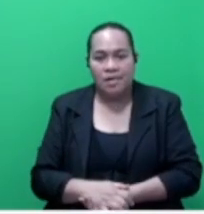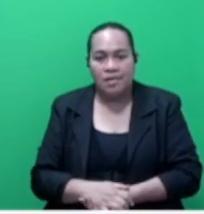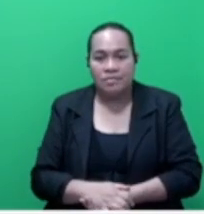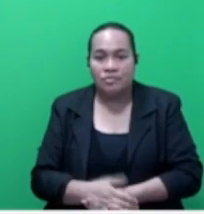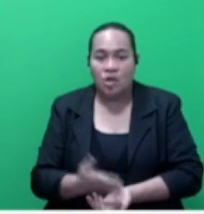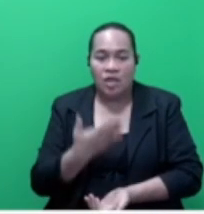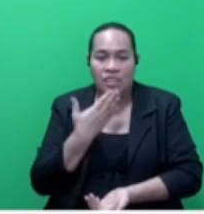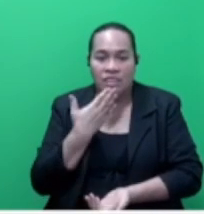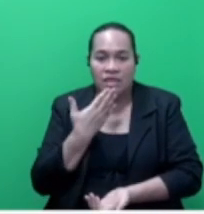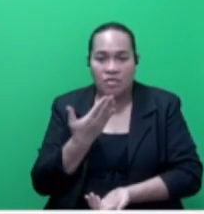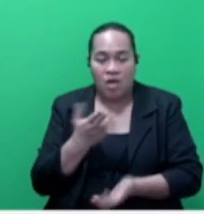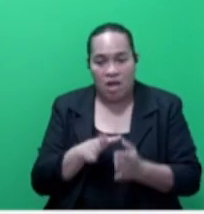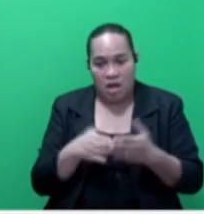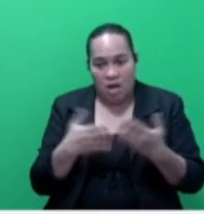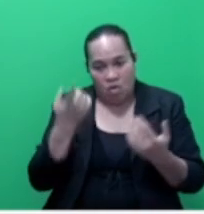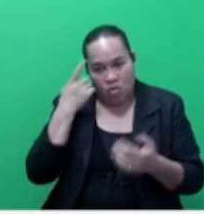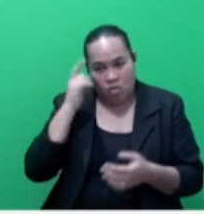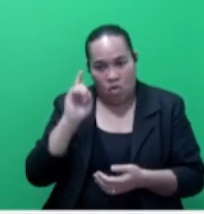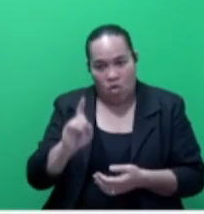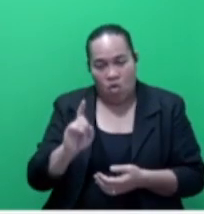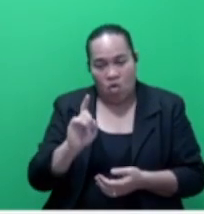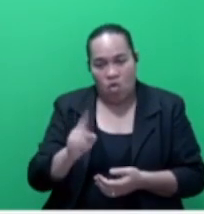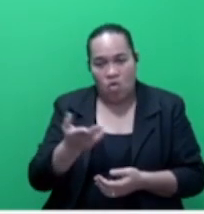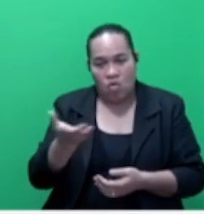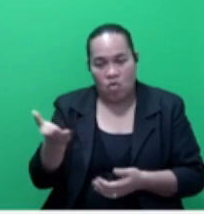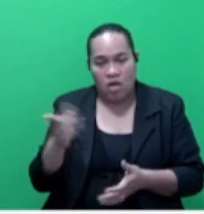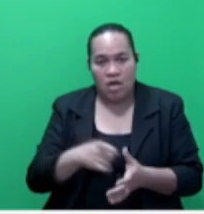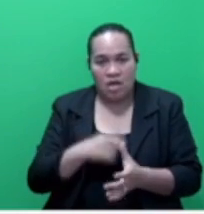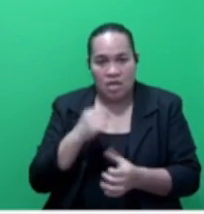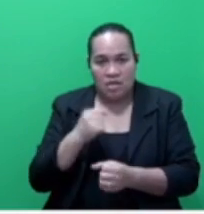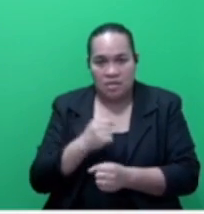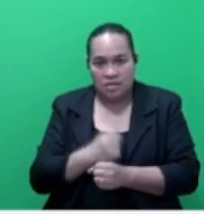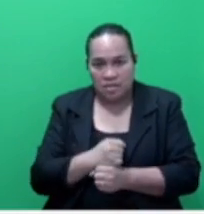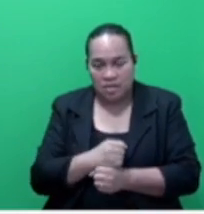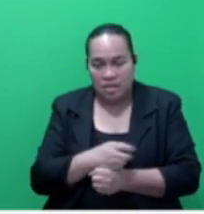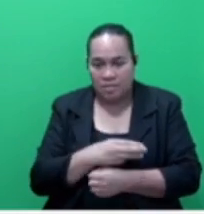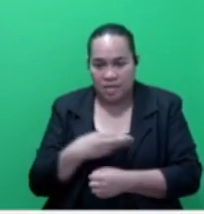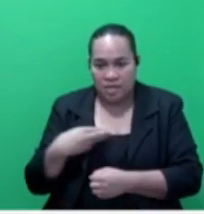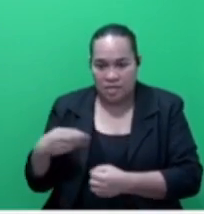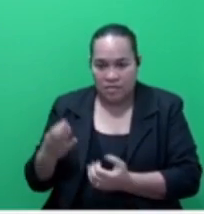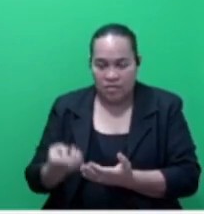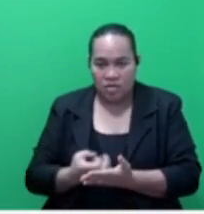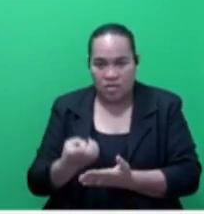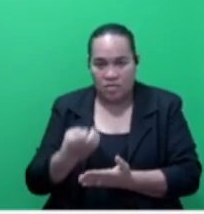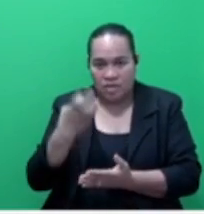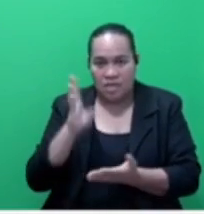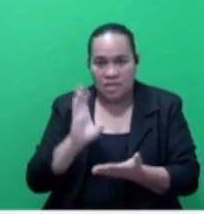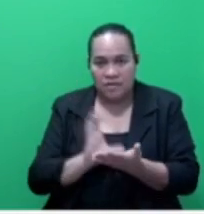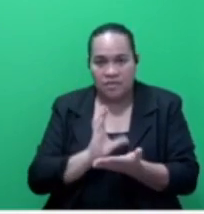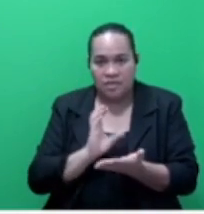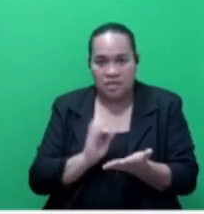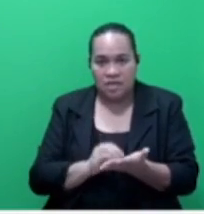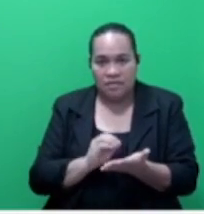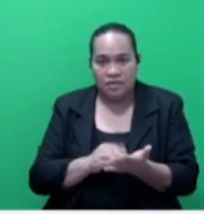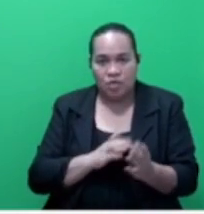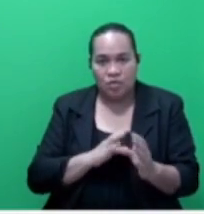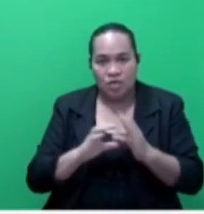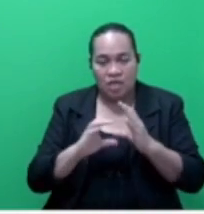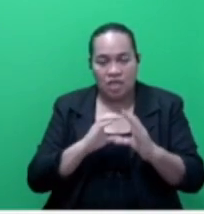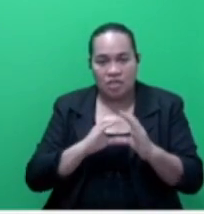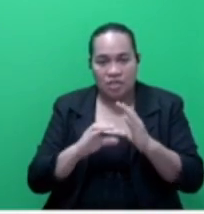Thank you. I now call on the Attorney General and the Minister for Economy, Civil Service,